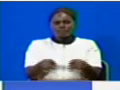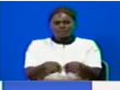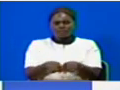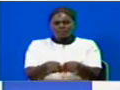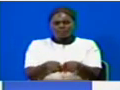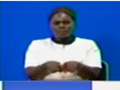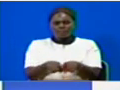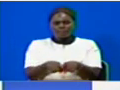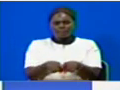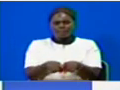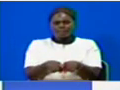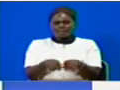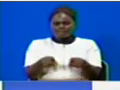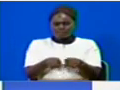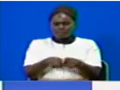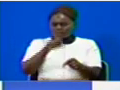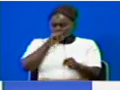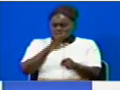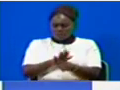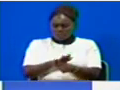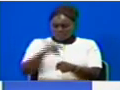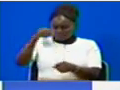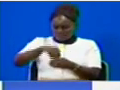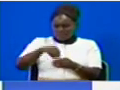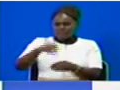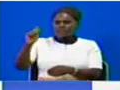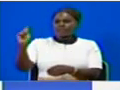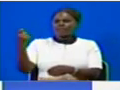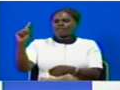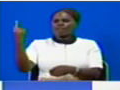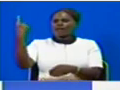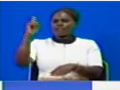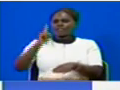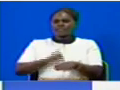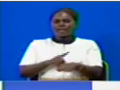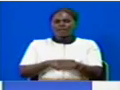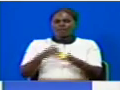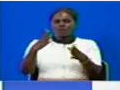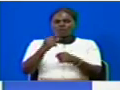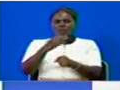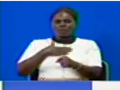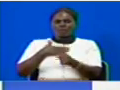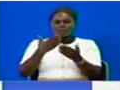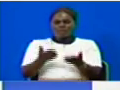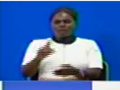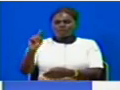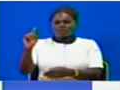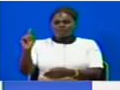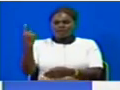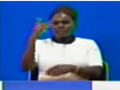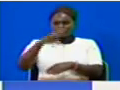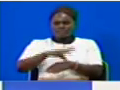of product with same guarantees and warranties in Kenya. This is the first time Cartridge World is arriving in Kenya, so this is the first time they'll get a